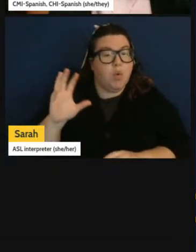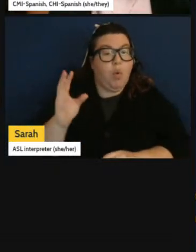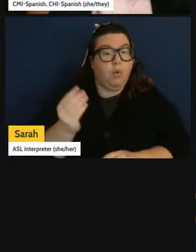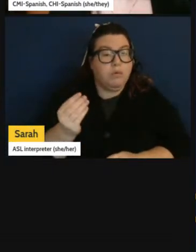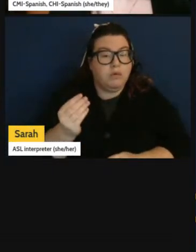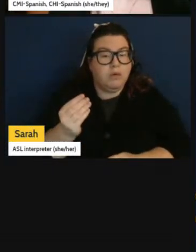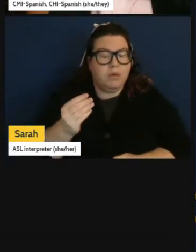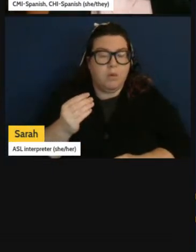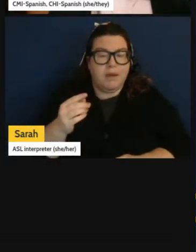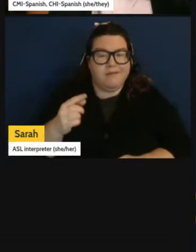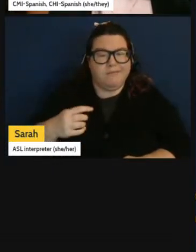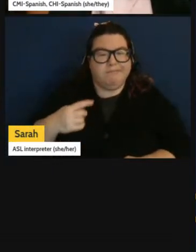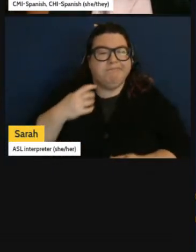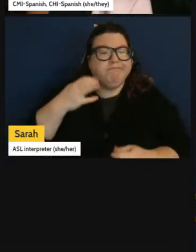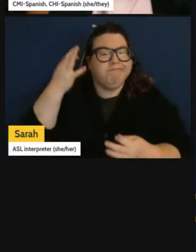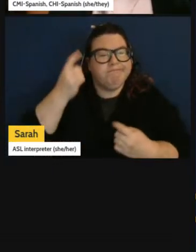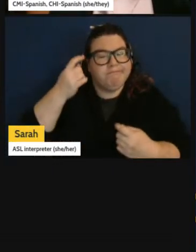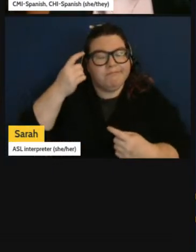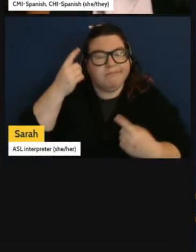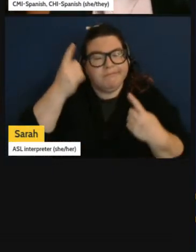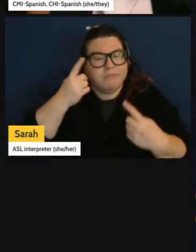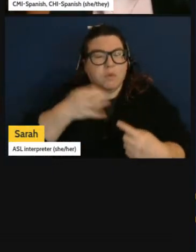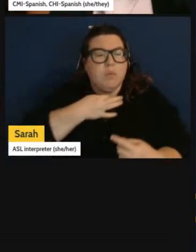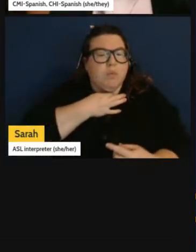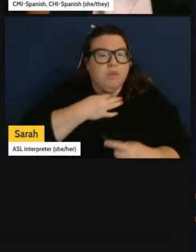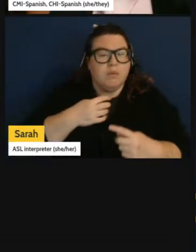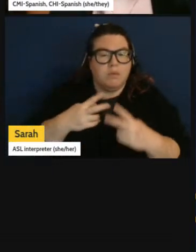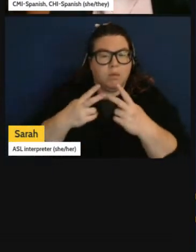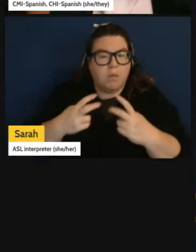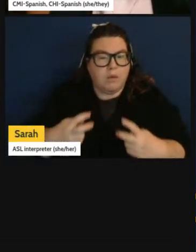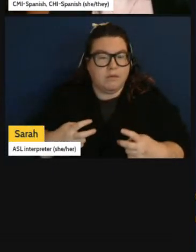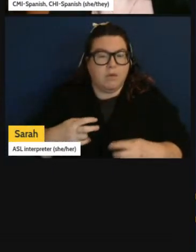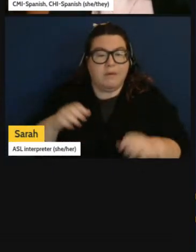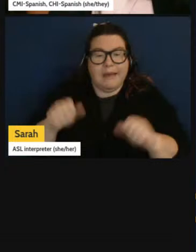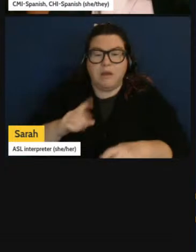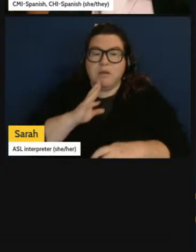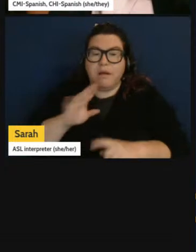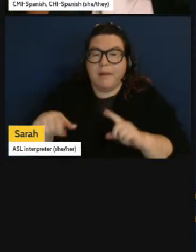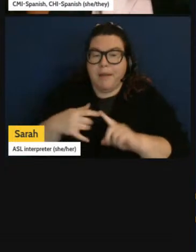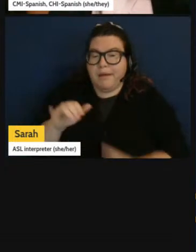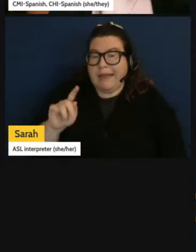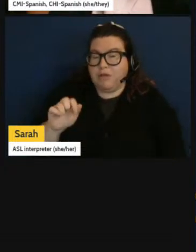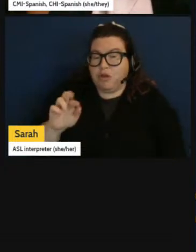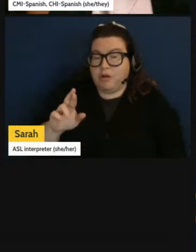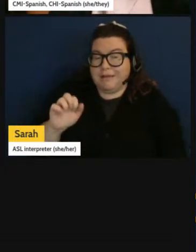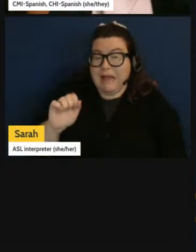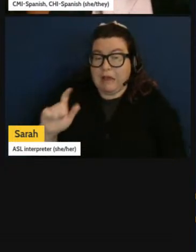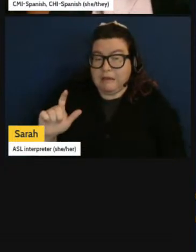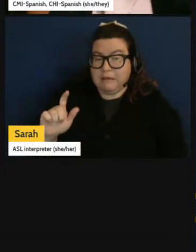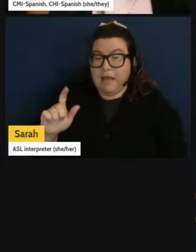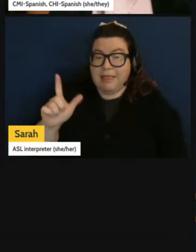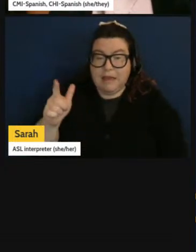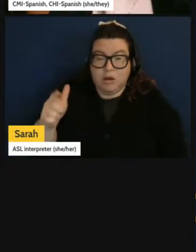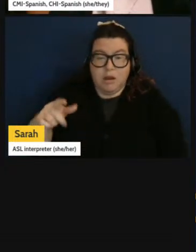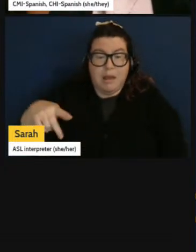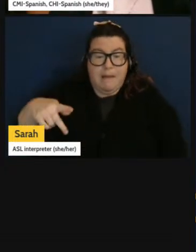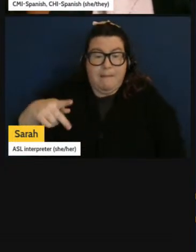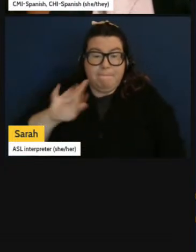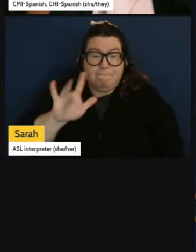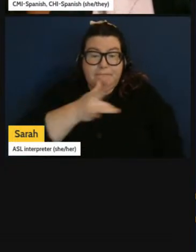questioning. We're going to talk about intersex later. Pansexual gets its own letter